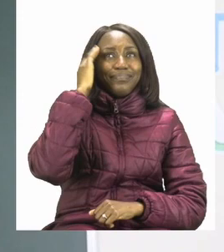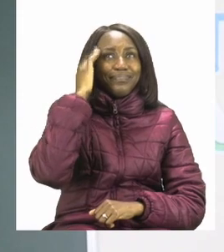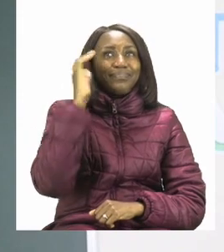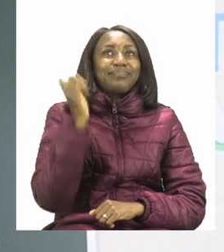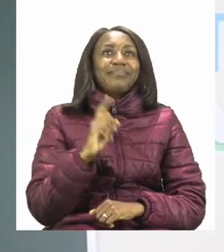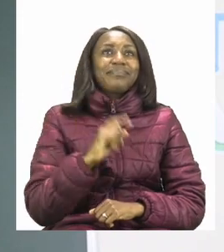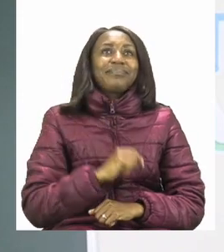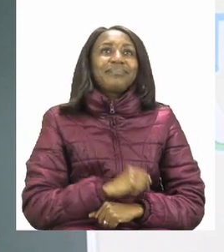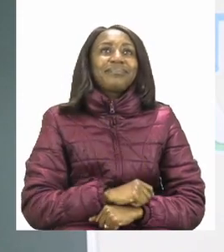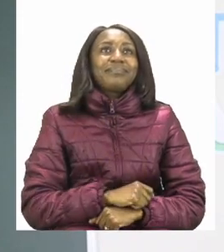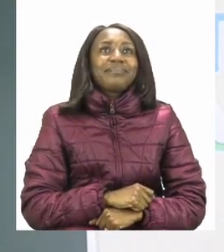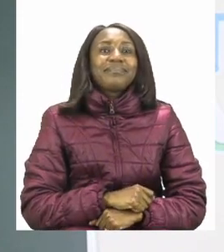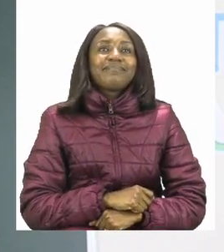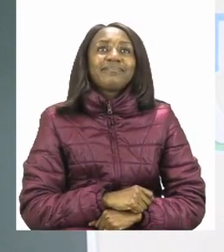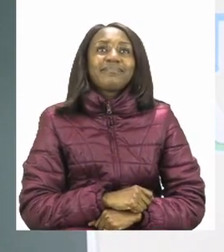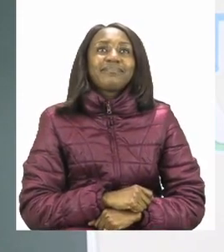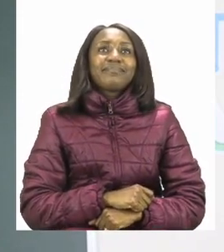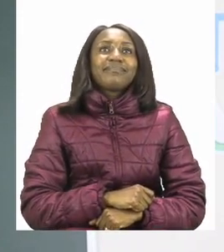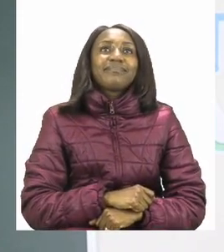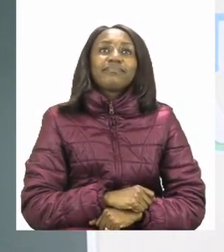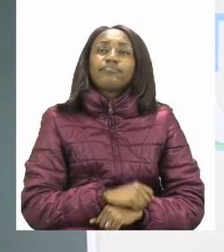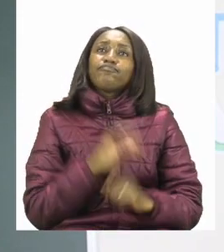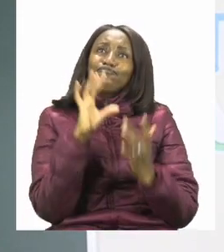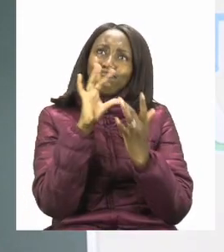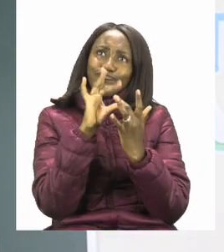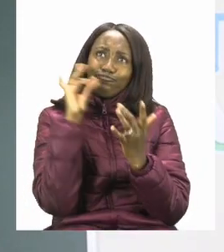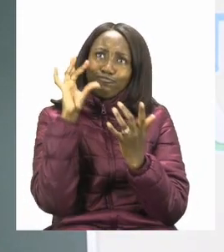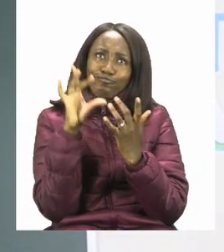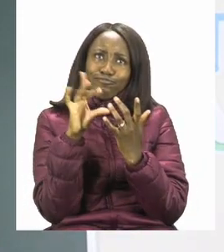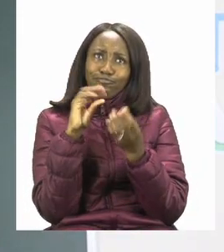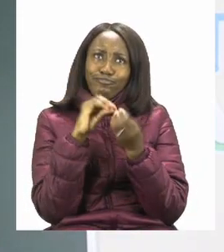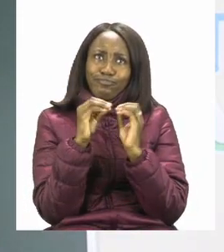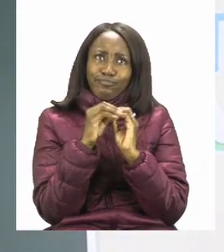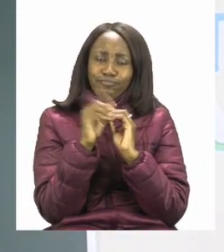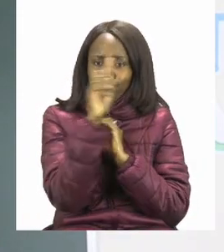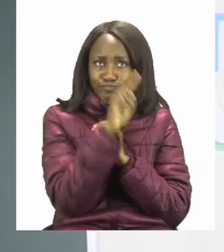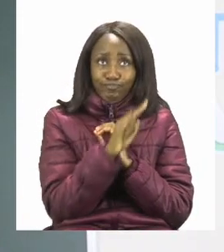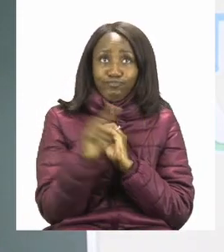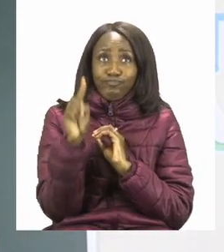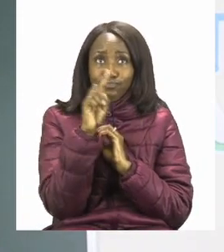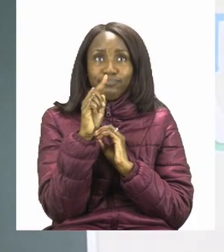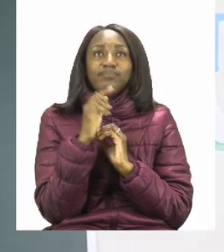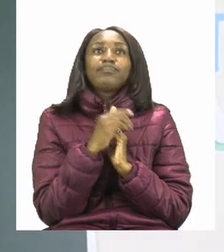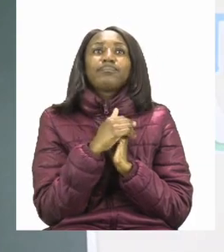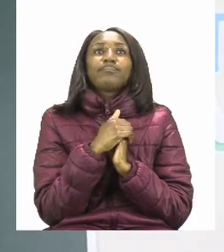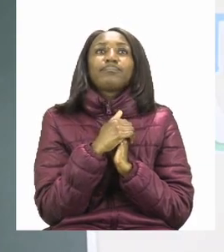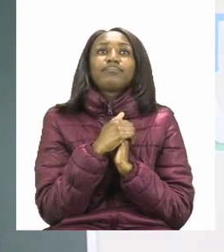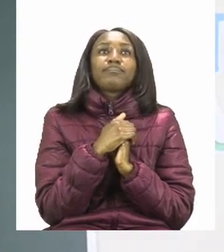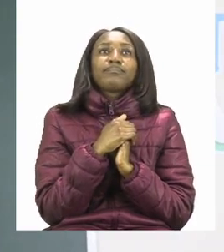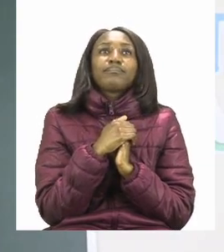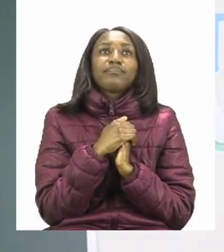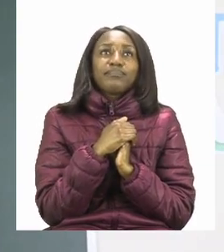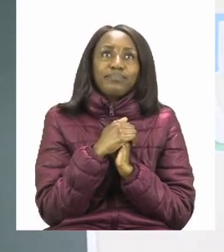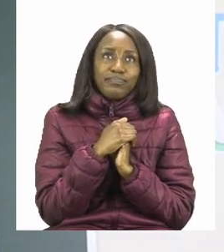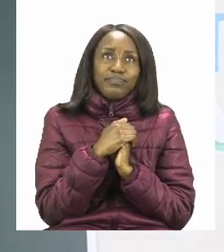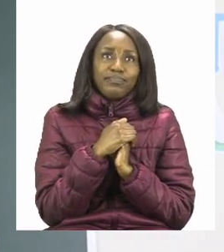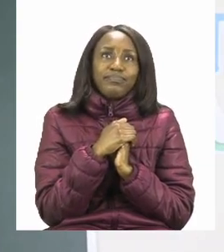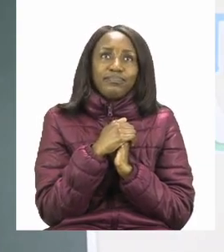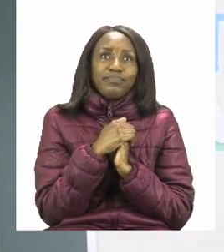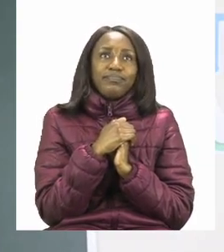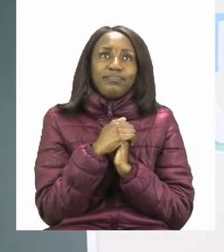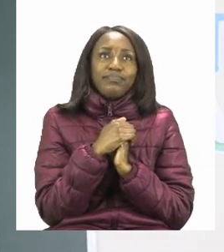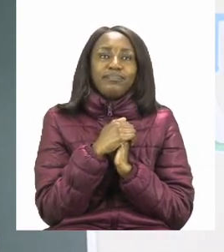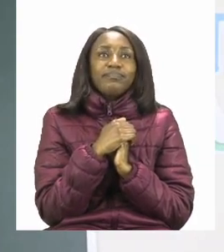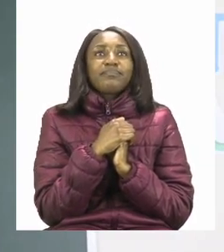that we're going to have to choose by circling first and then writing in the box.